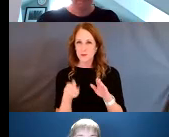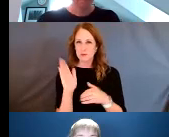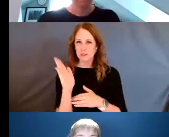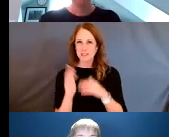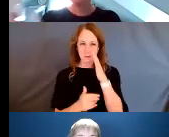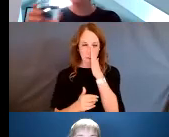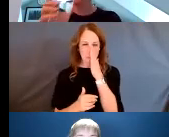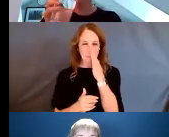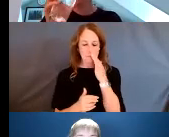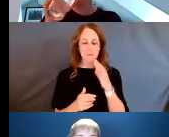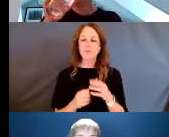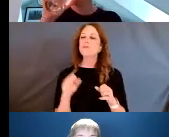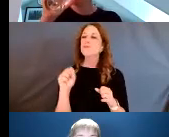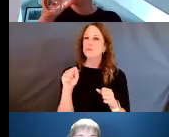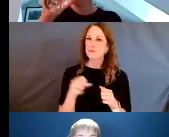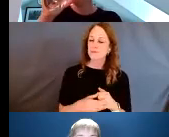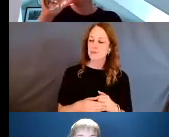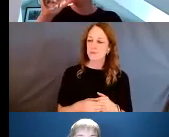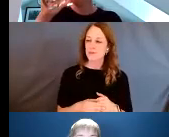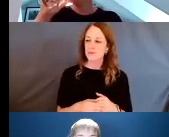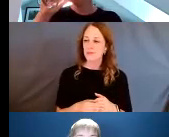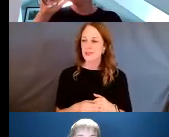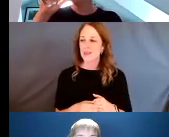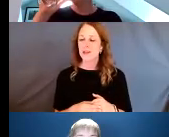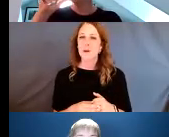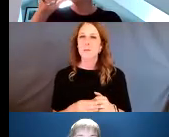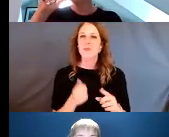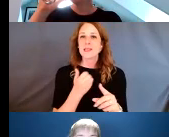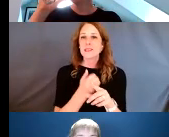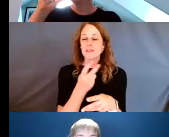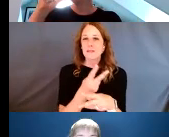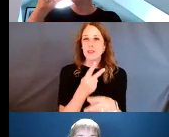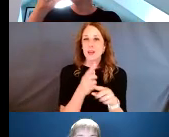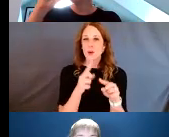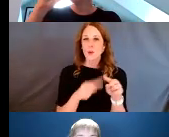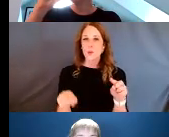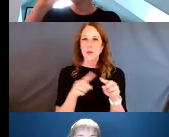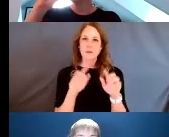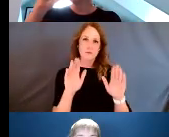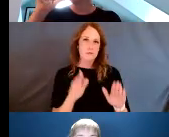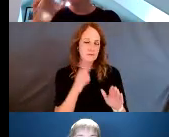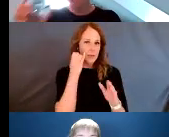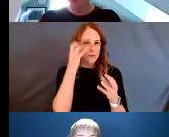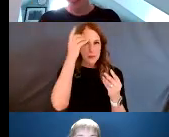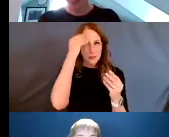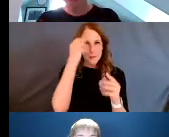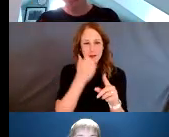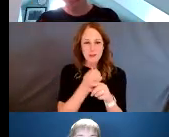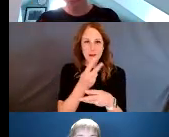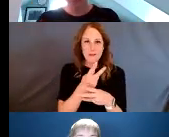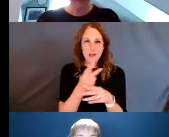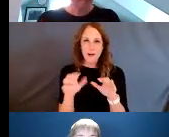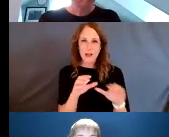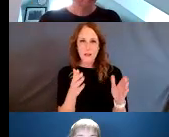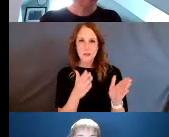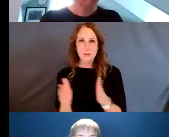you. So yes, so self-care wheels are great when you're thinking about your self-care action plan, or if you want to use